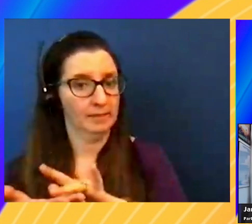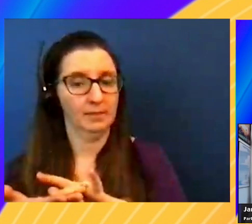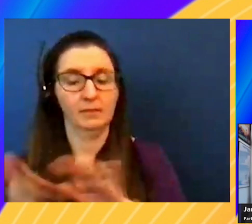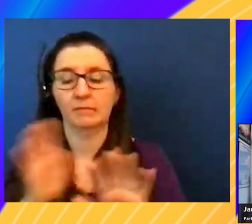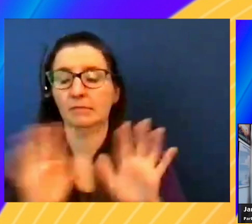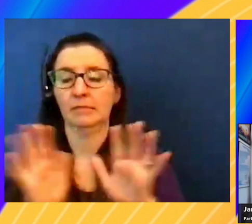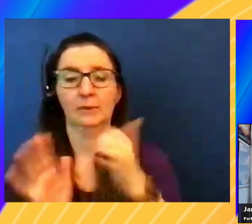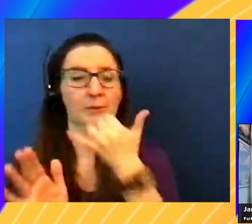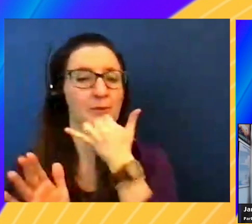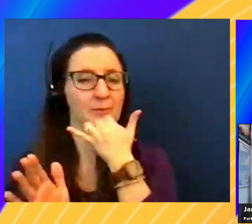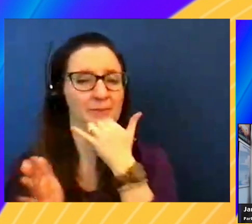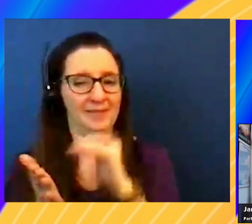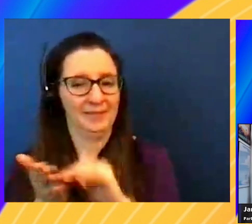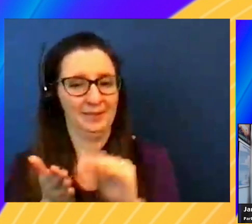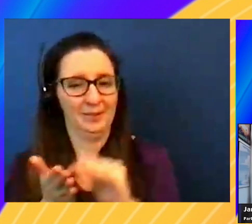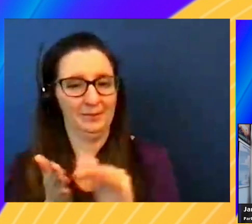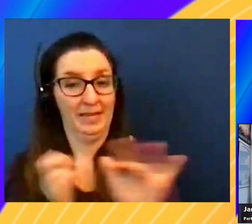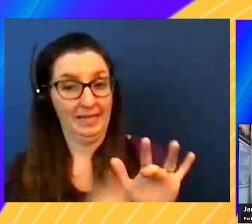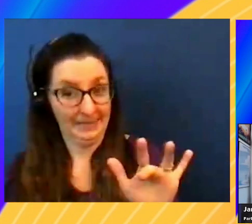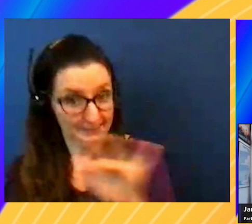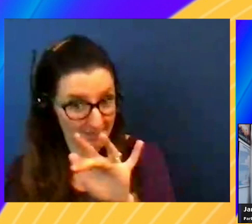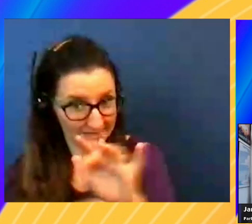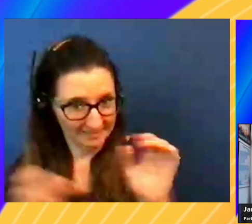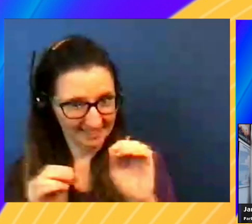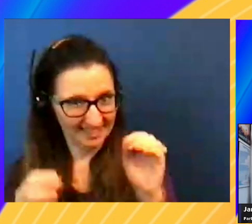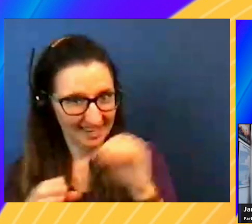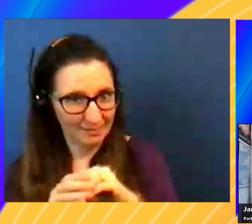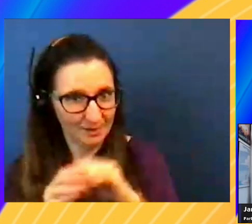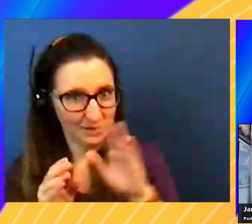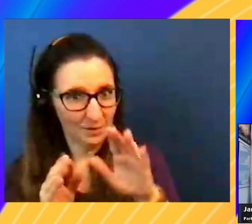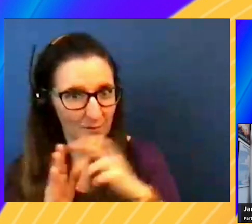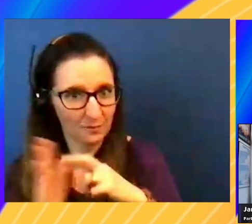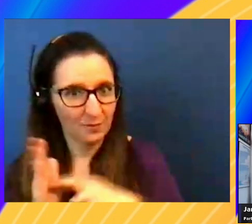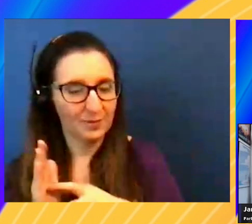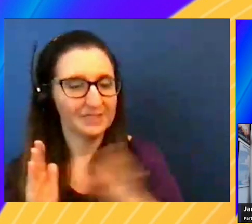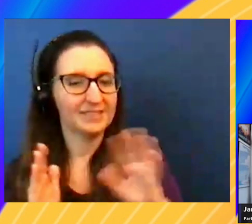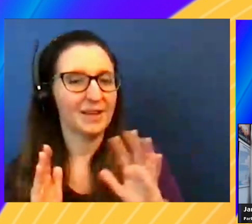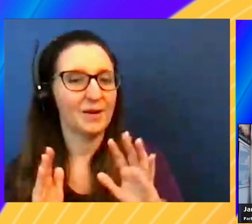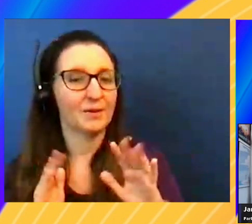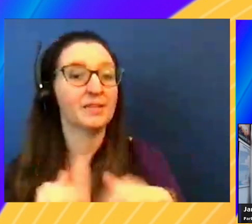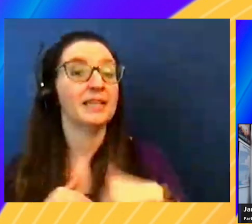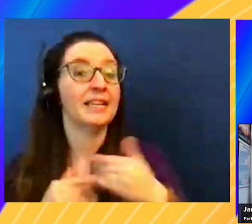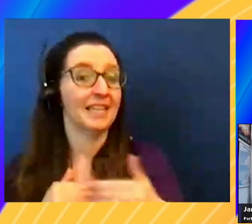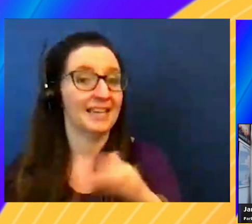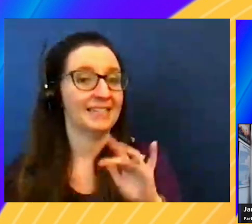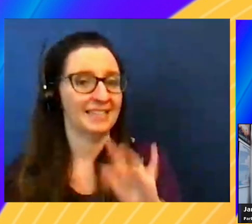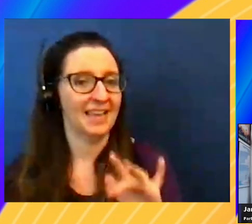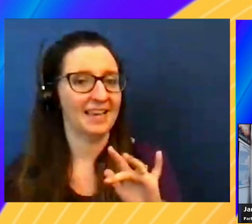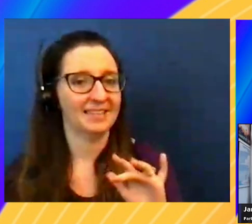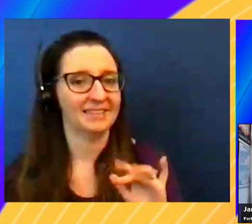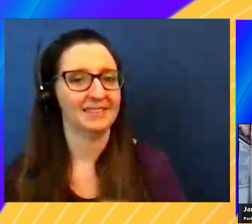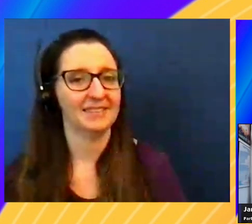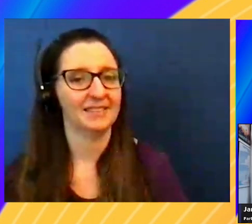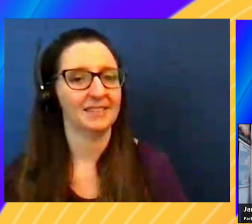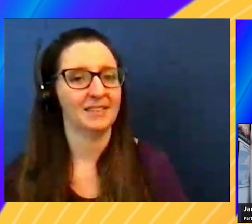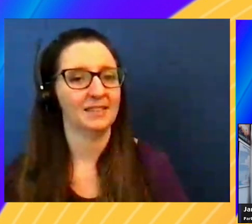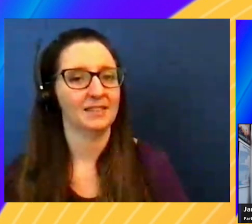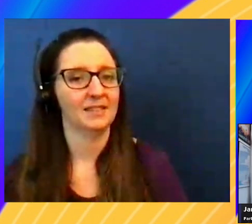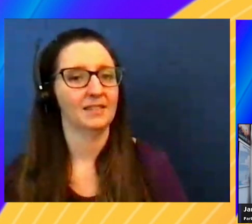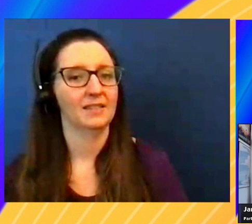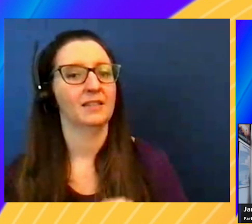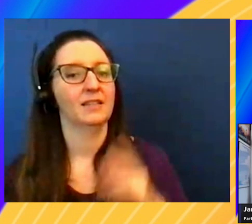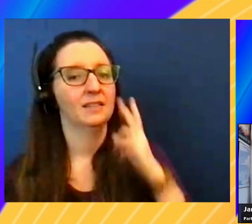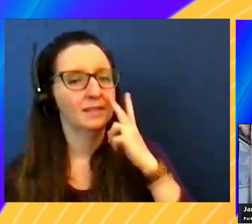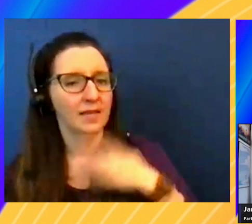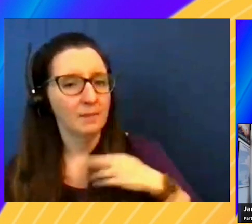no spaces in your rule names. I'll go ahead and click Next, and then review my rule. If everything looks good, then